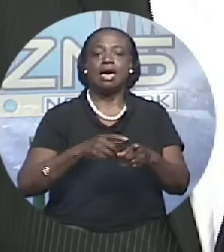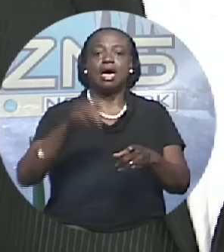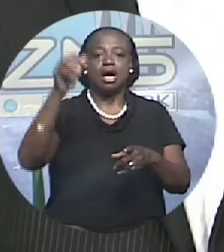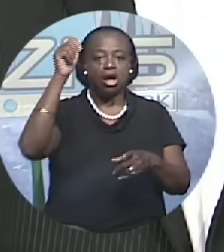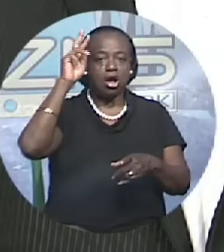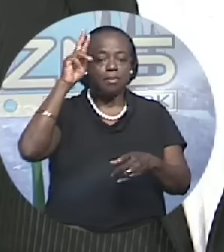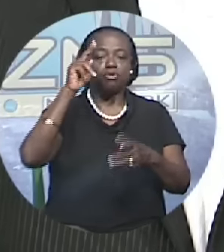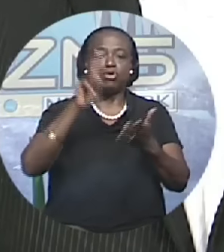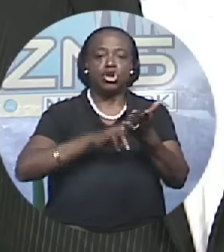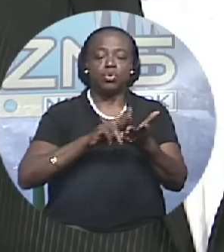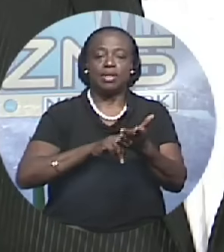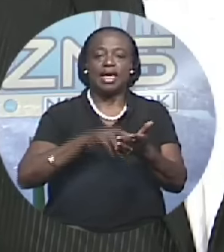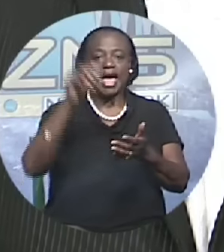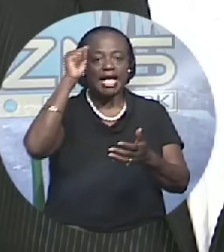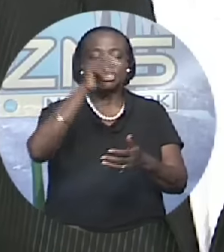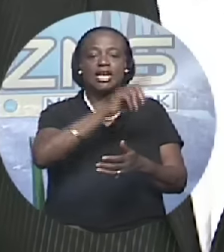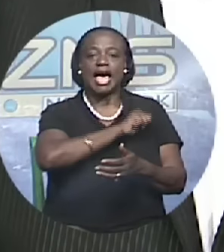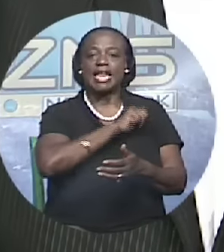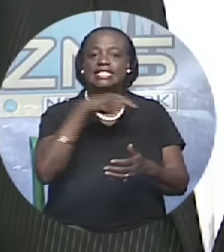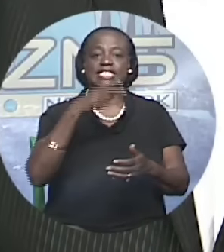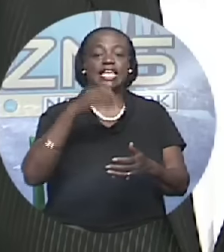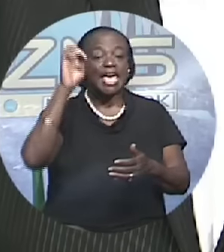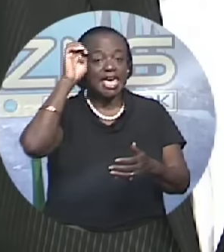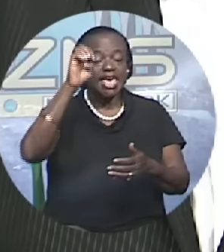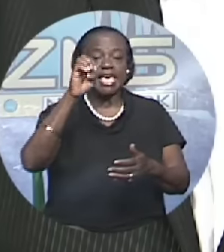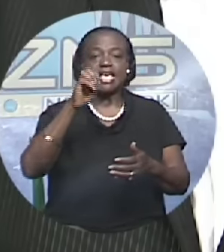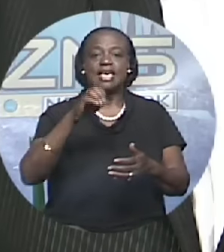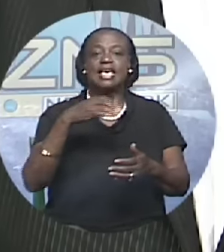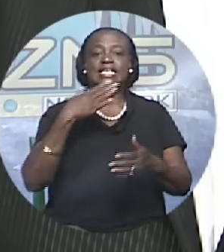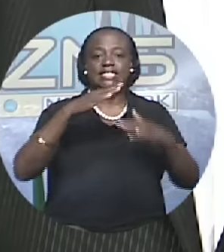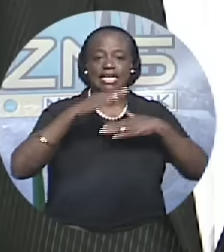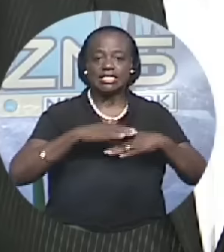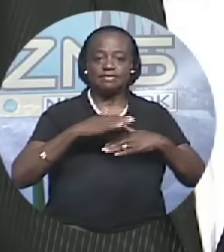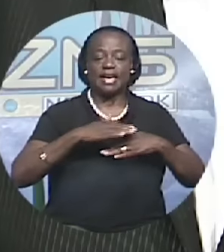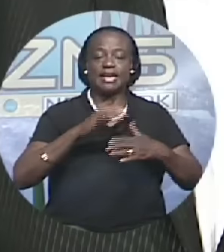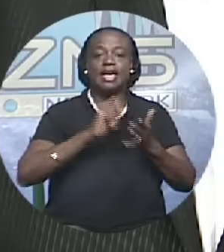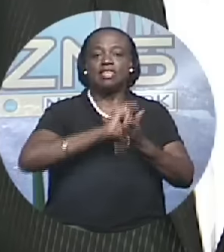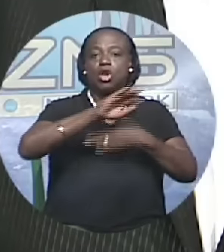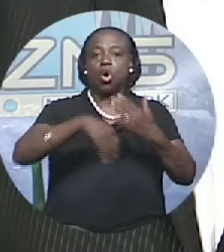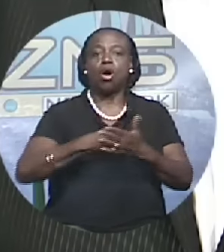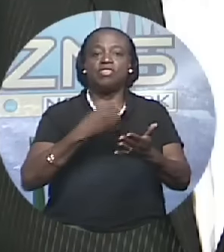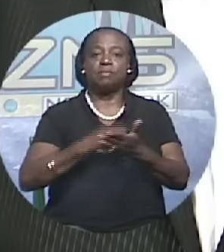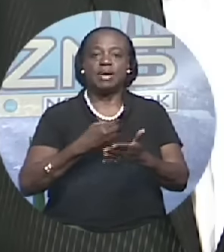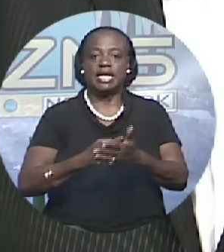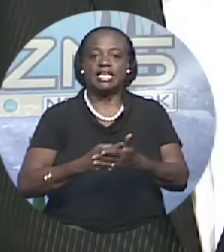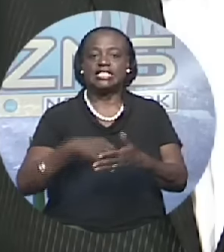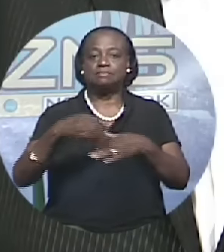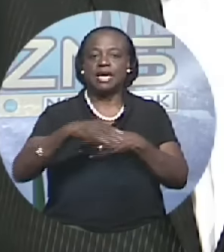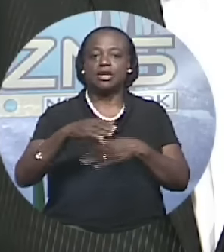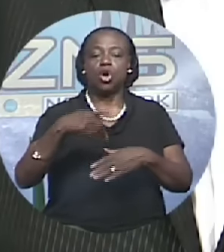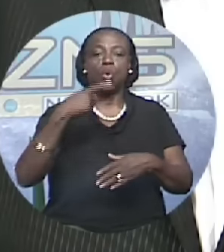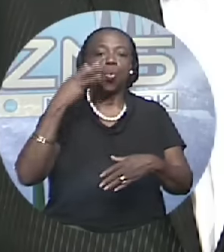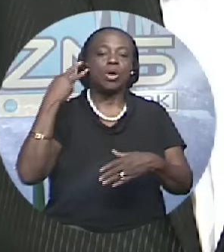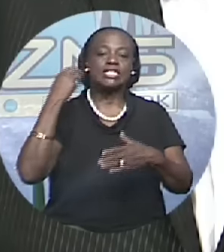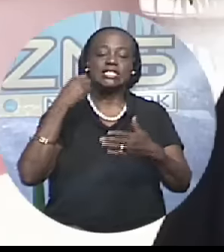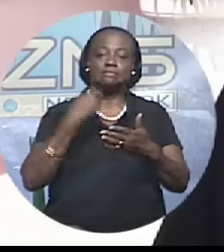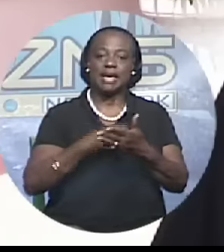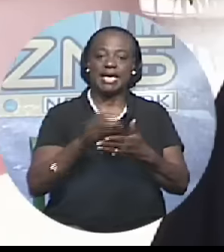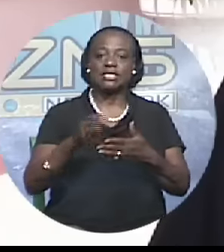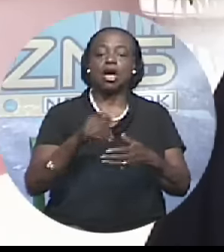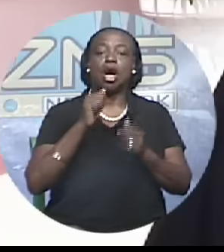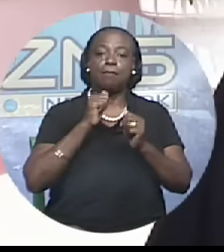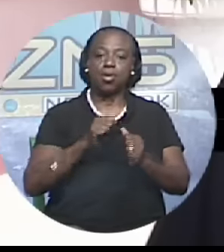Algernon Allen said he is satisfied that all money spent by urban renewal were spent appropriately. We